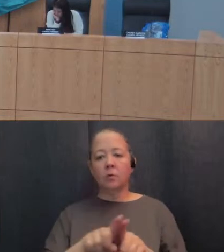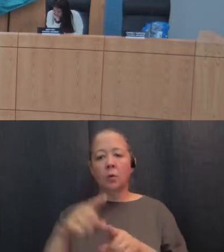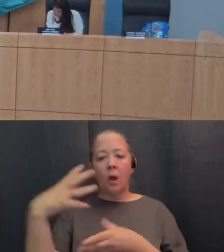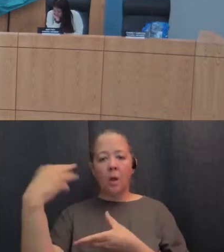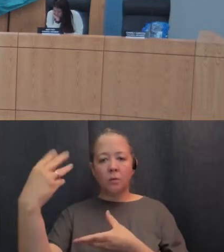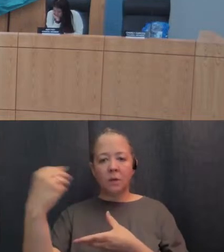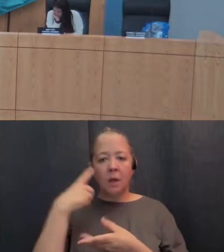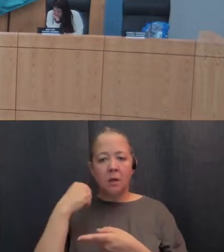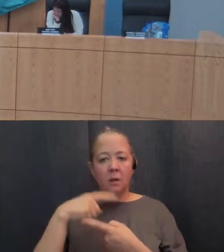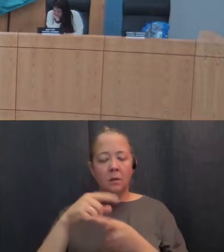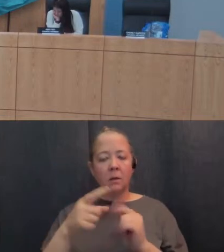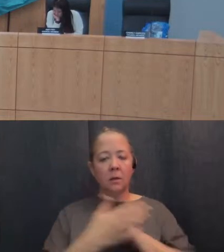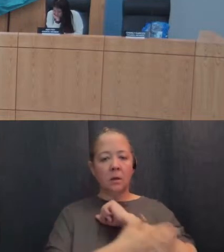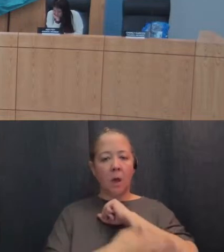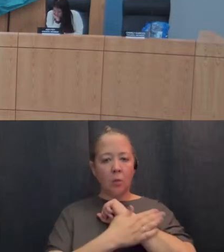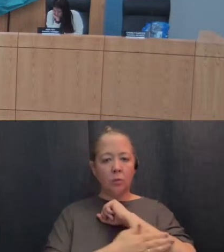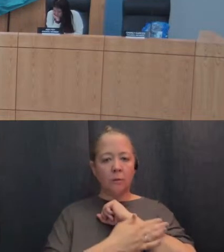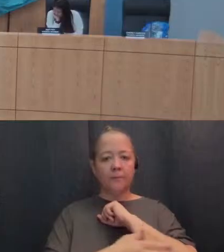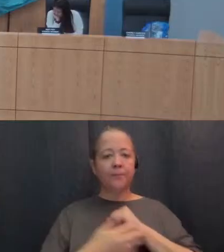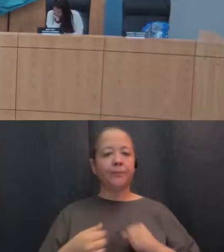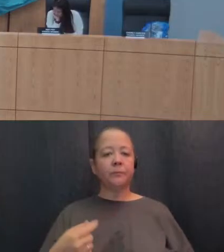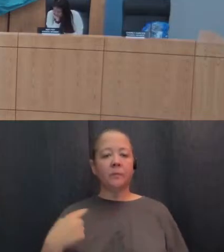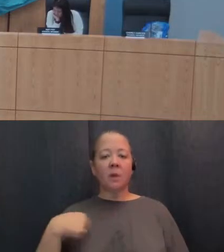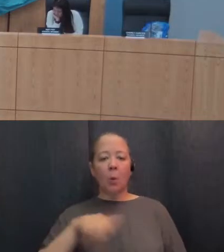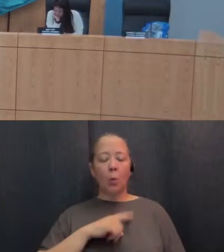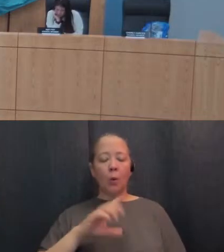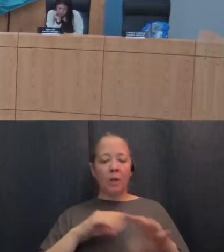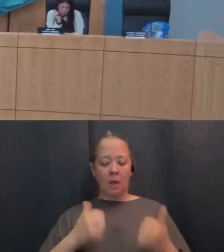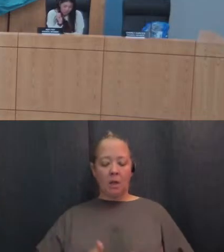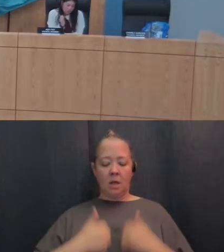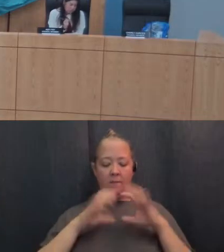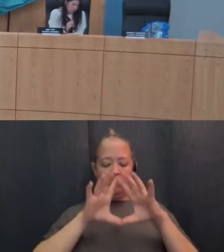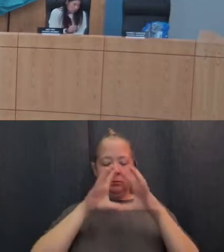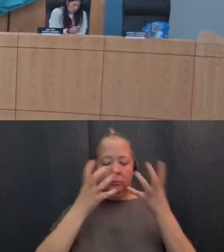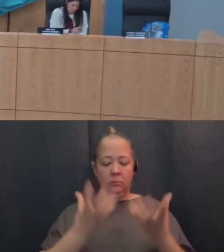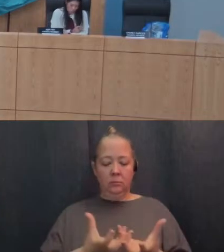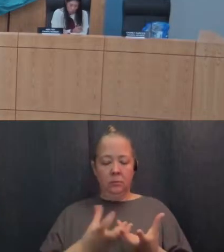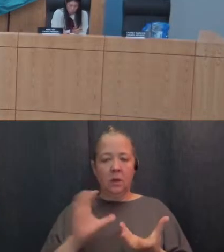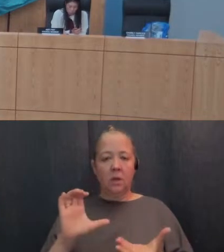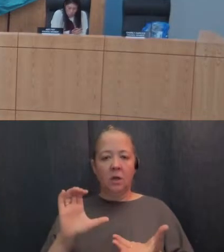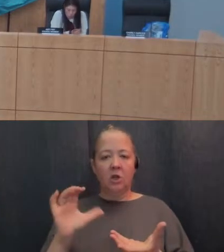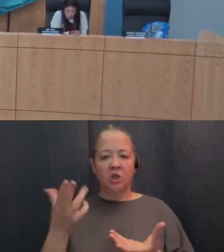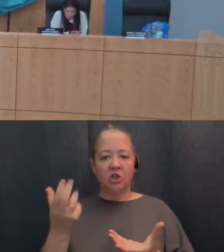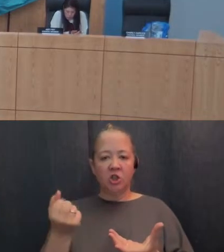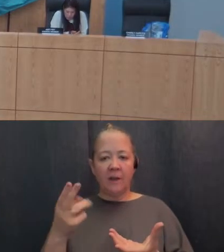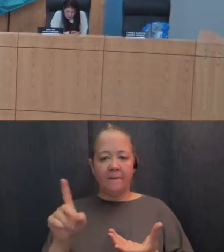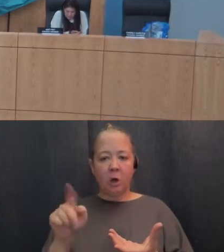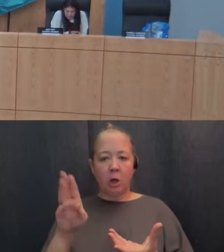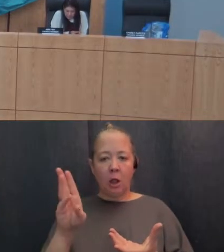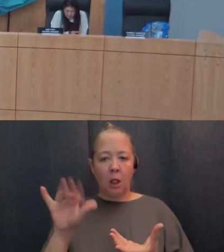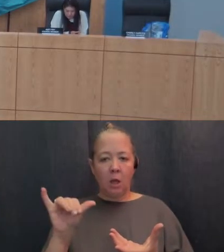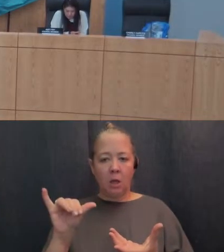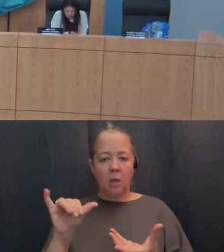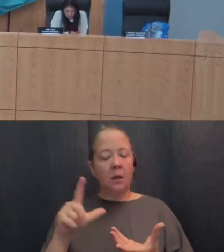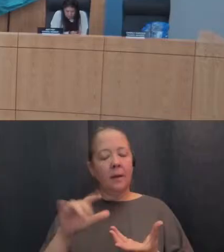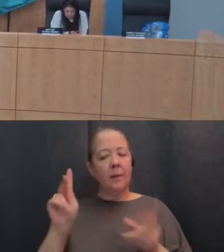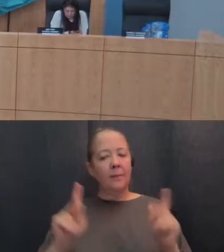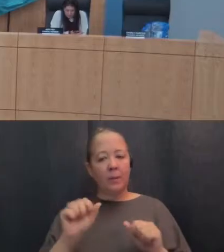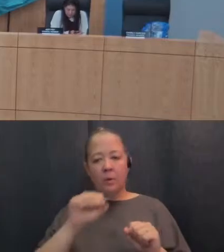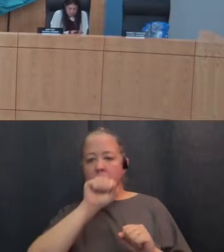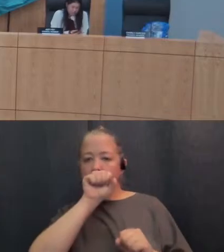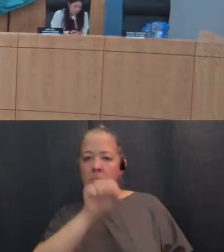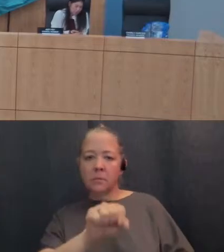live in a bubble as far as what we offer here. People really love living here, but also the level